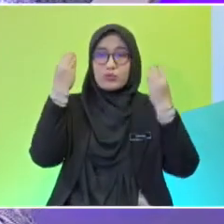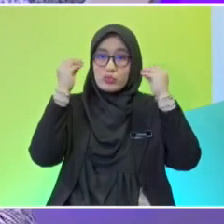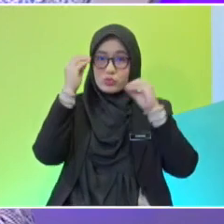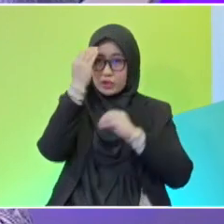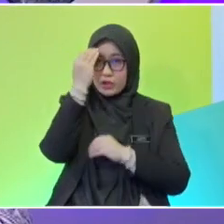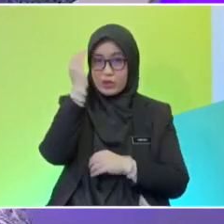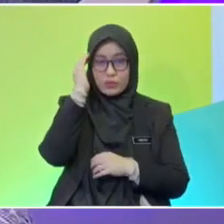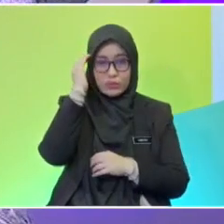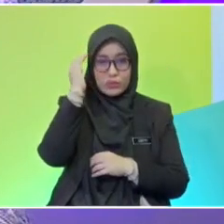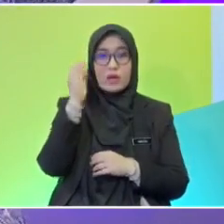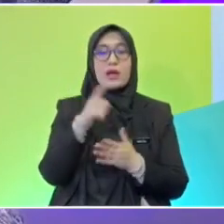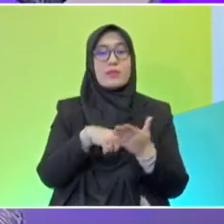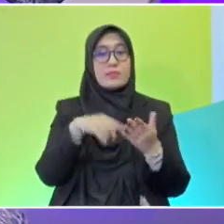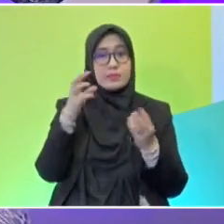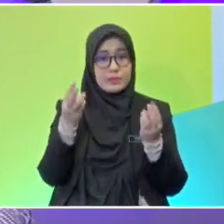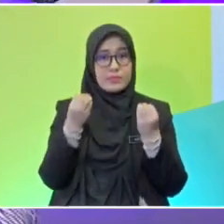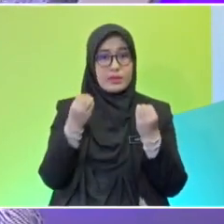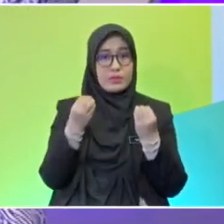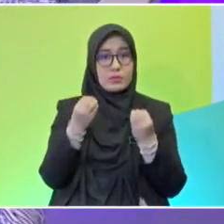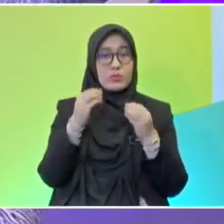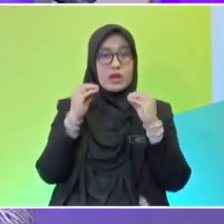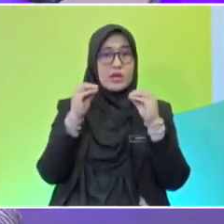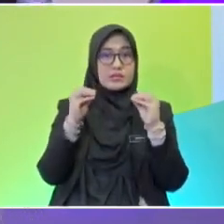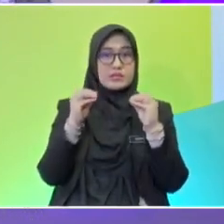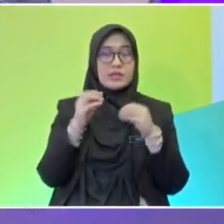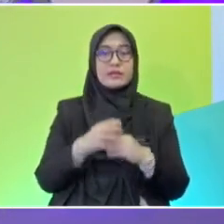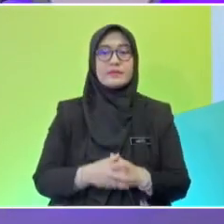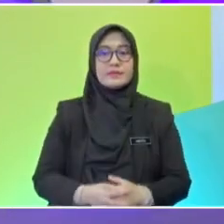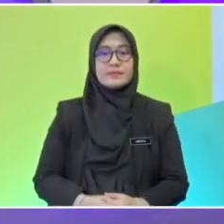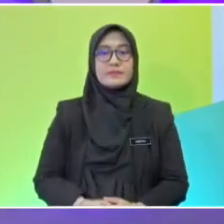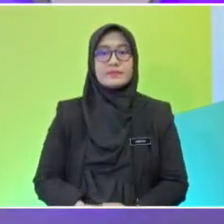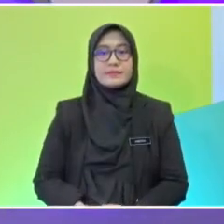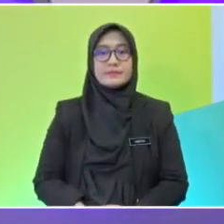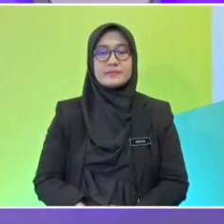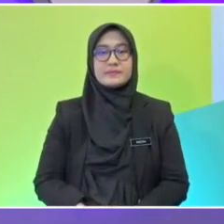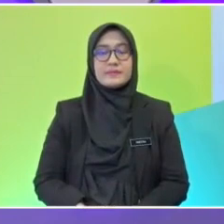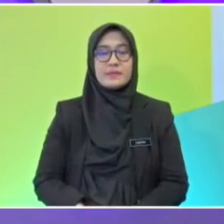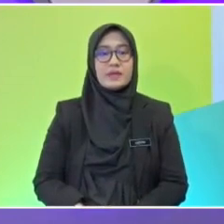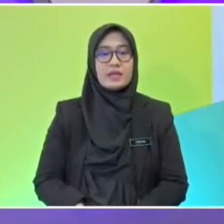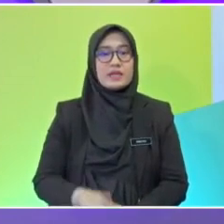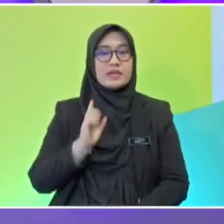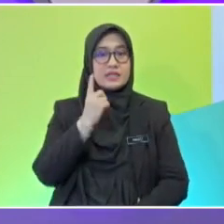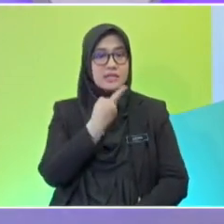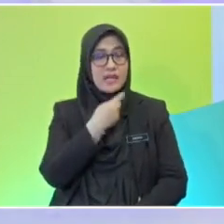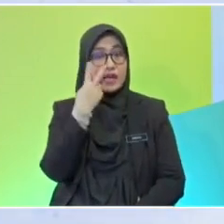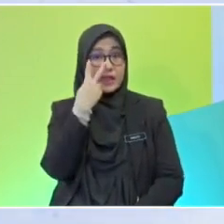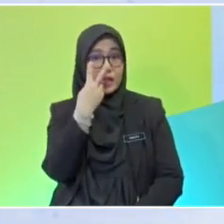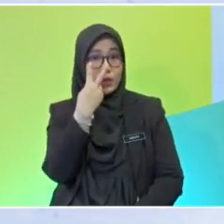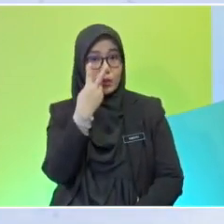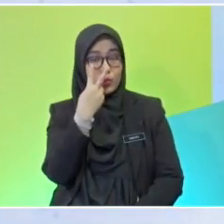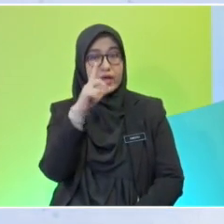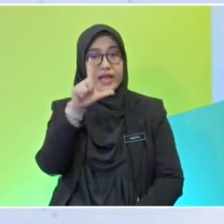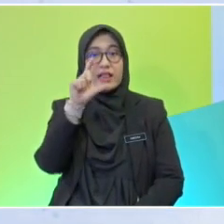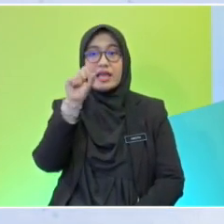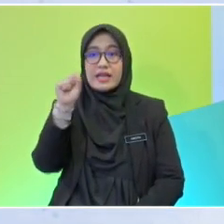explain further. What is the content standard or learning standards? we will see LS, which is the learning